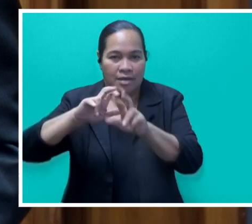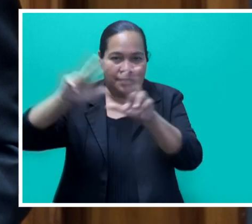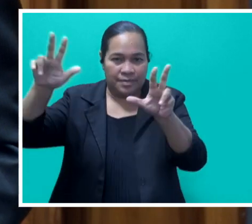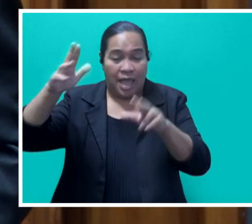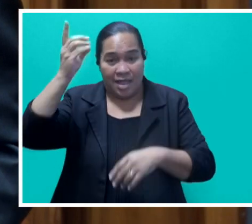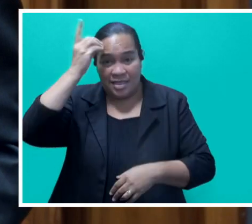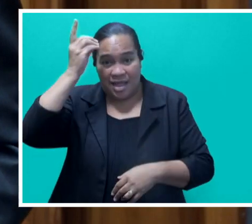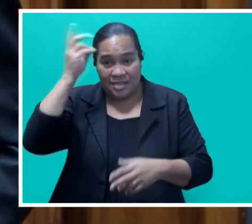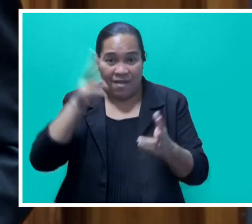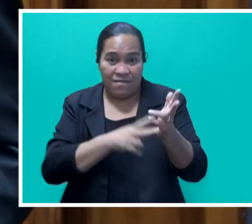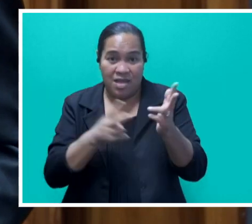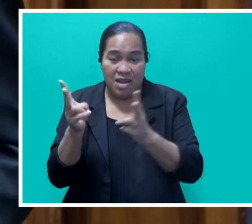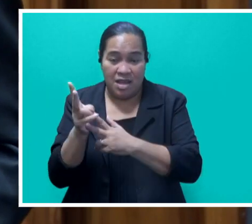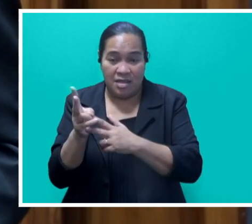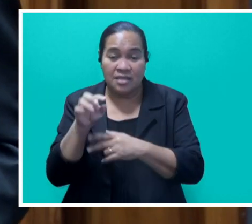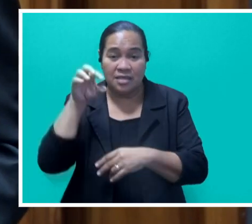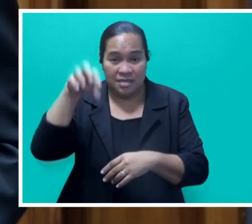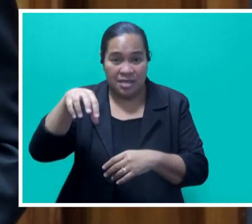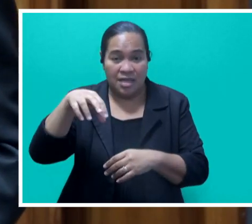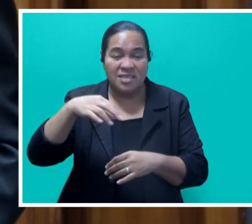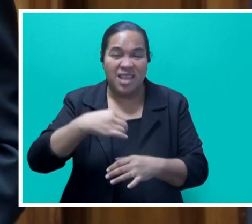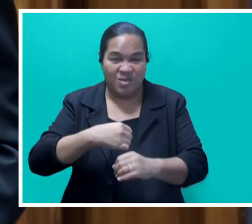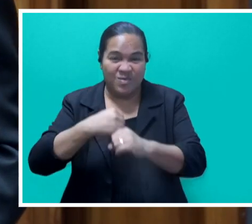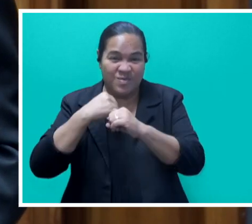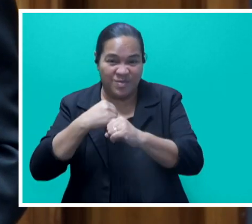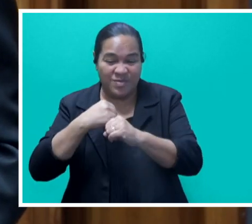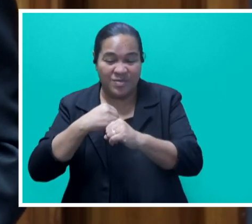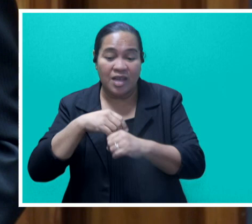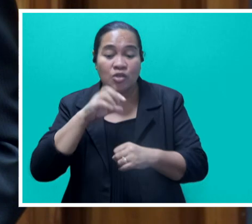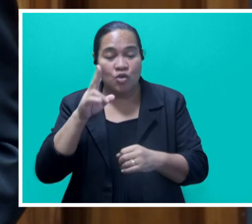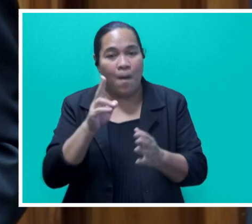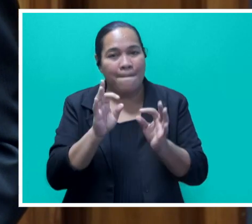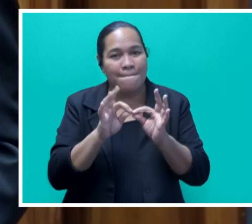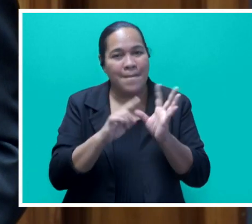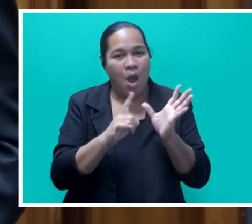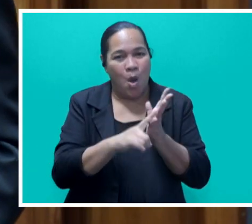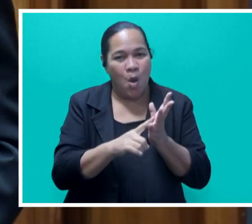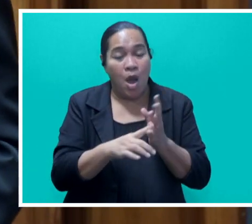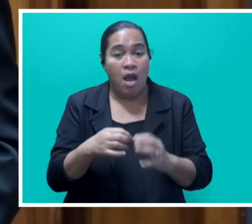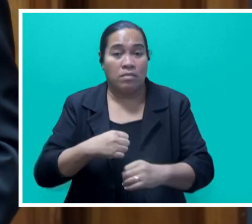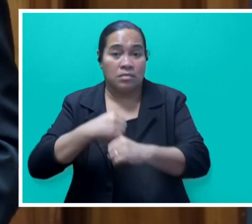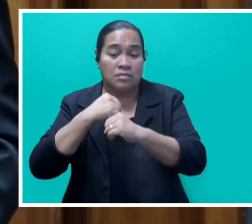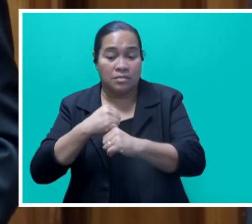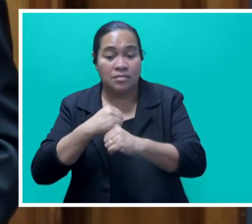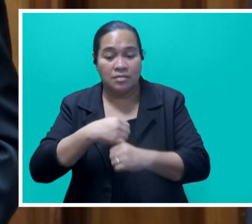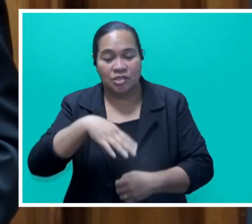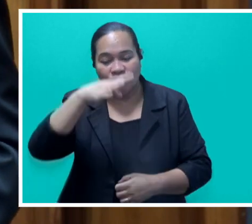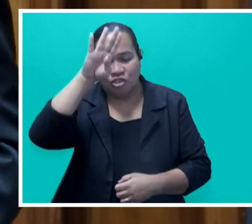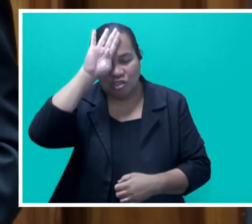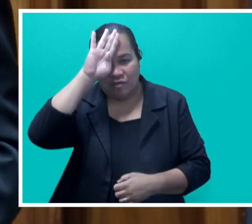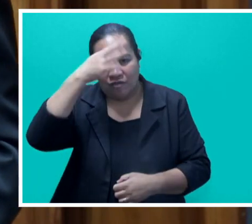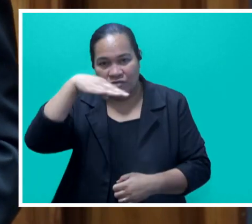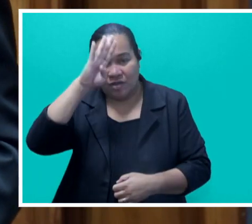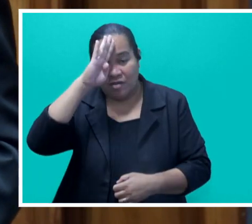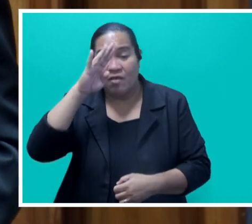dad's village is also one of the warrior clans to the Wunivalu of Mbau. A warrior is by nature